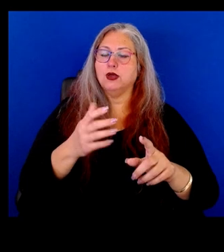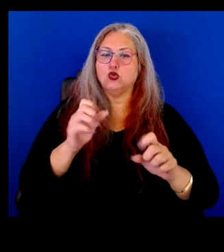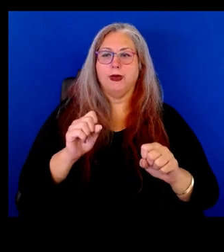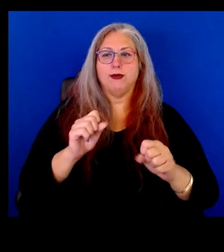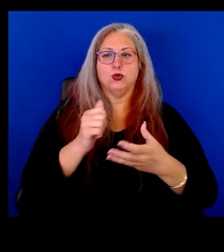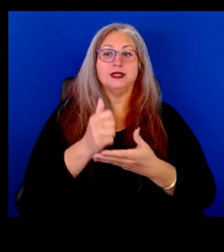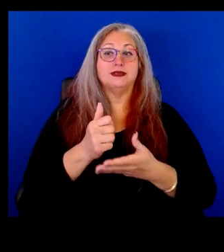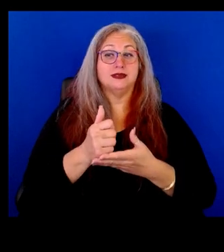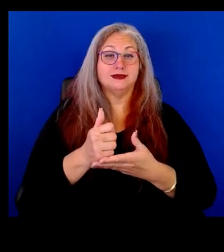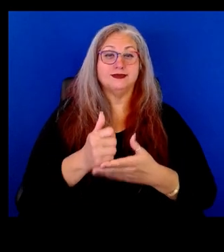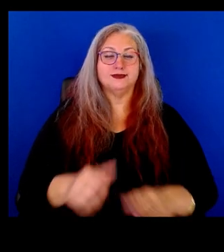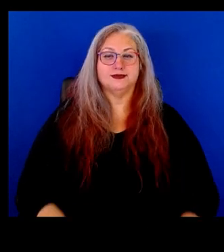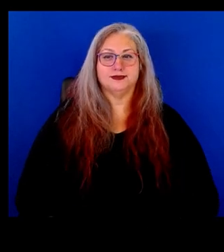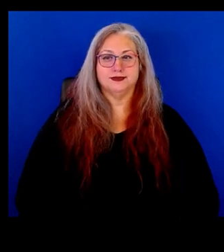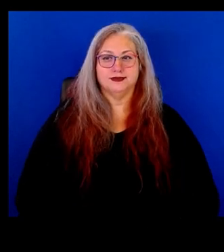to be assisting in that way.